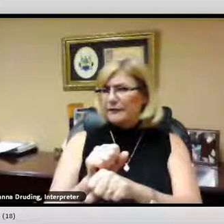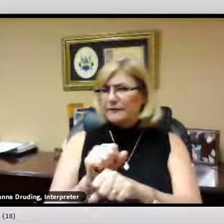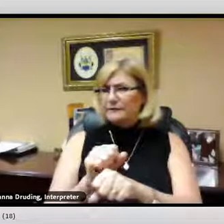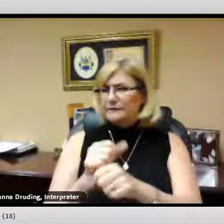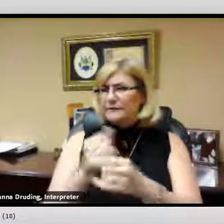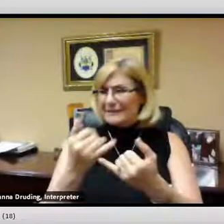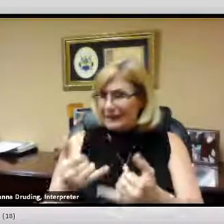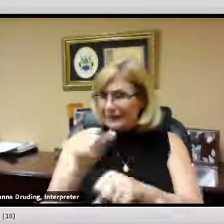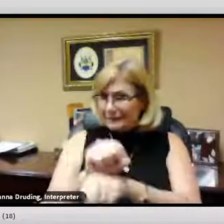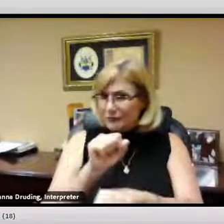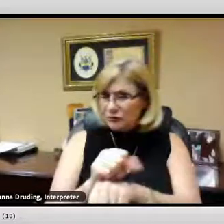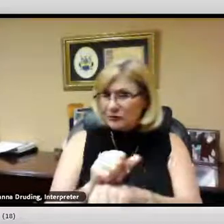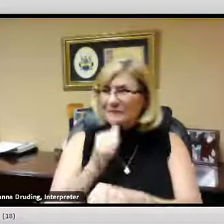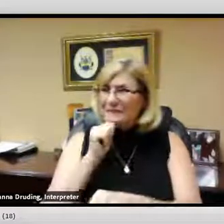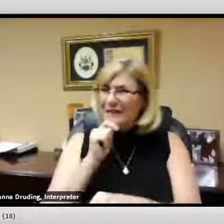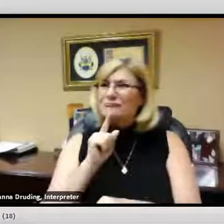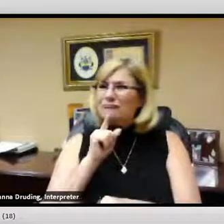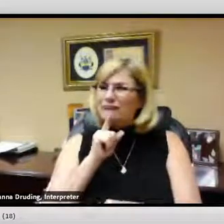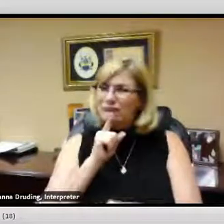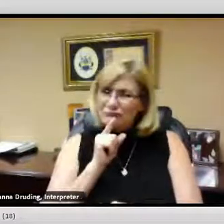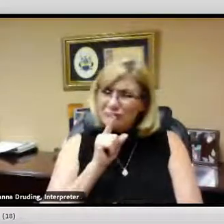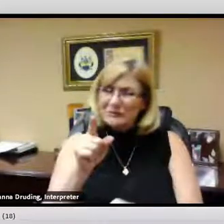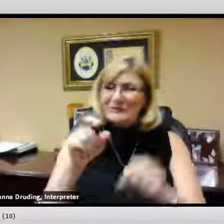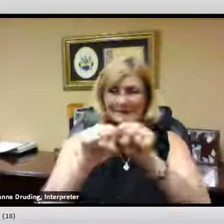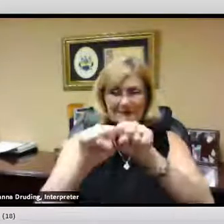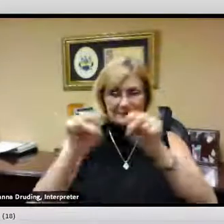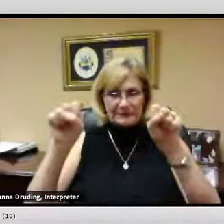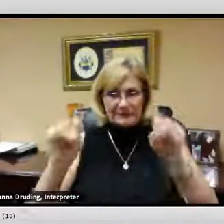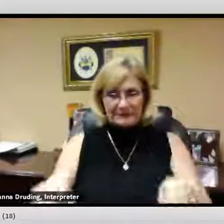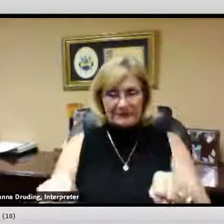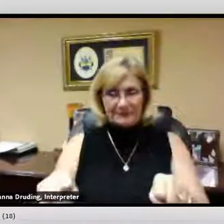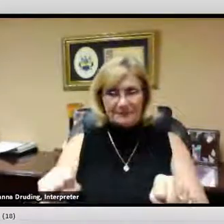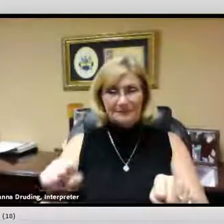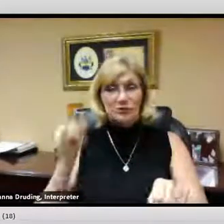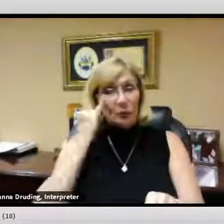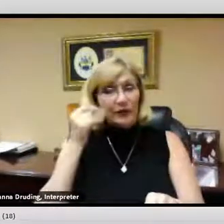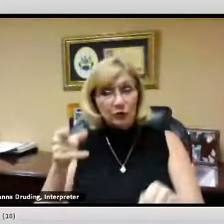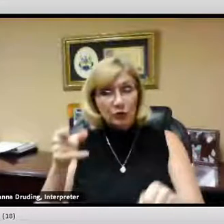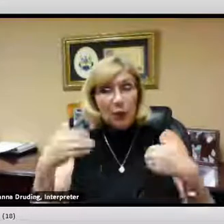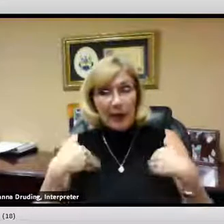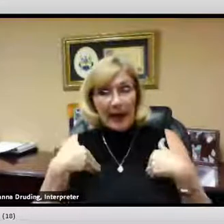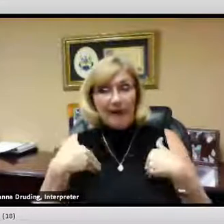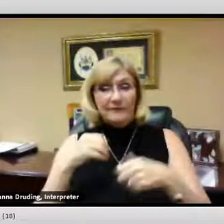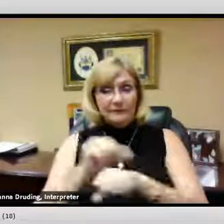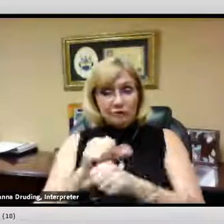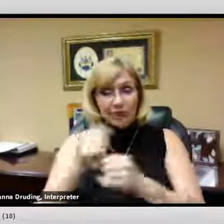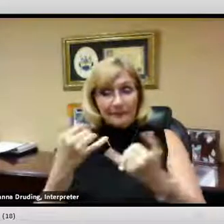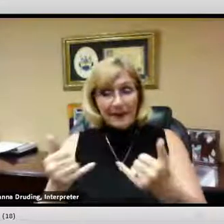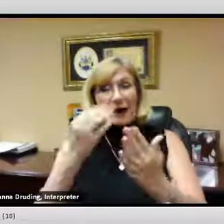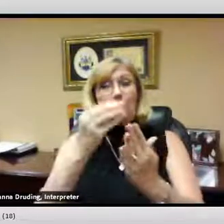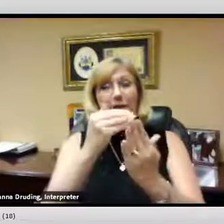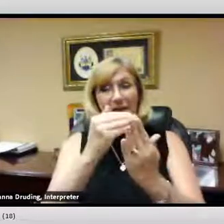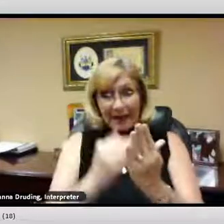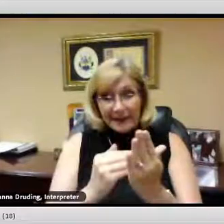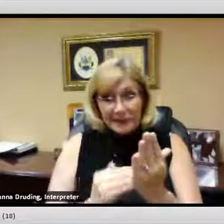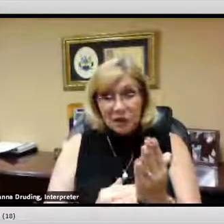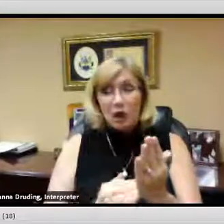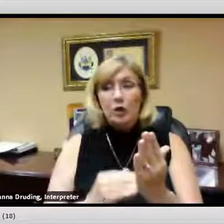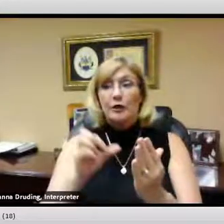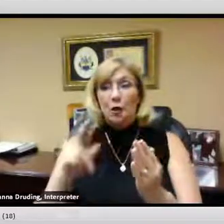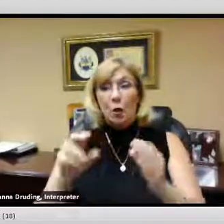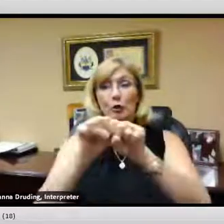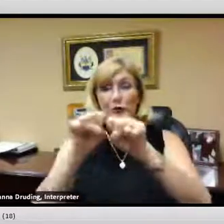strictly systems? So if you have a job now where you do cataloging, but you also do systems,